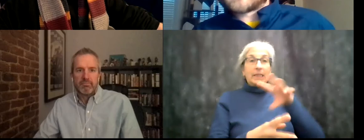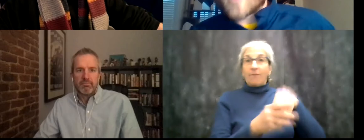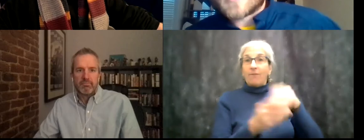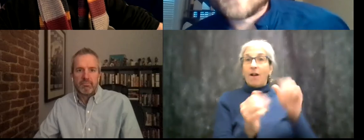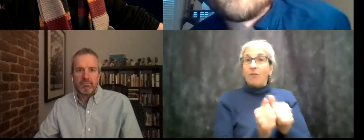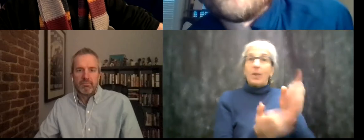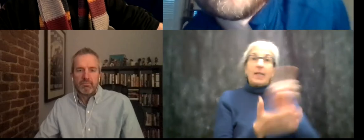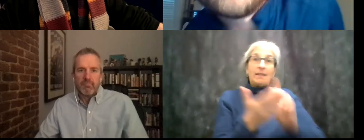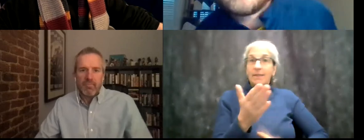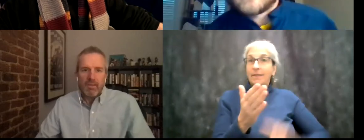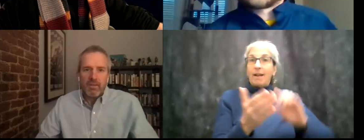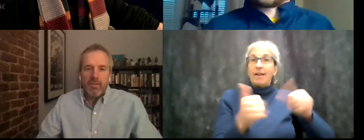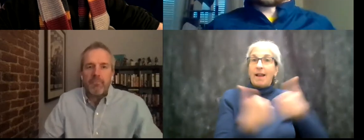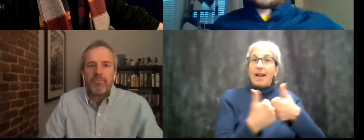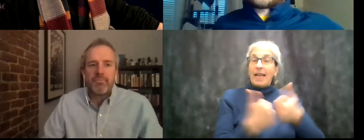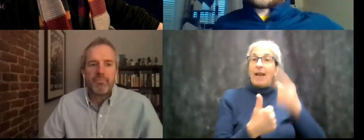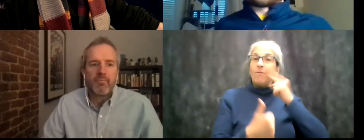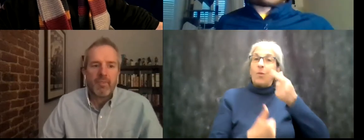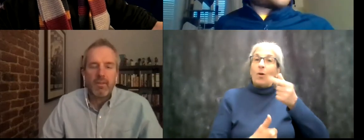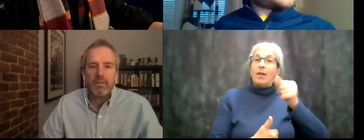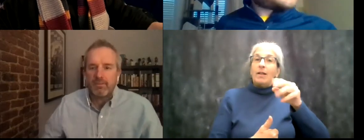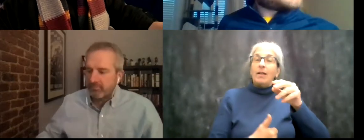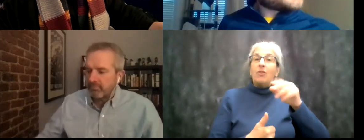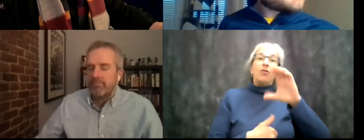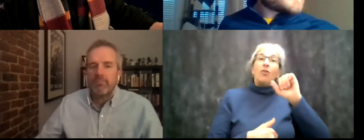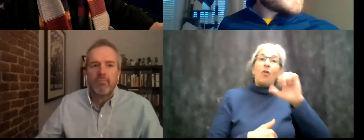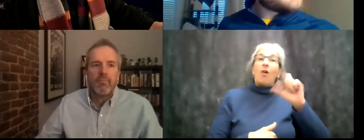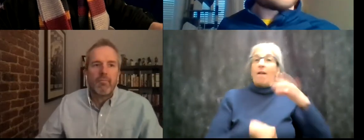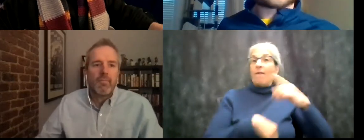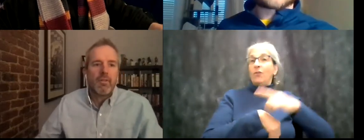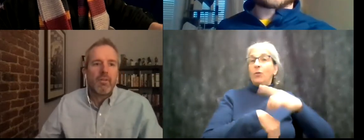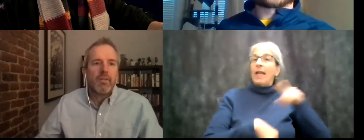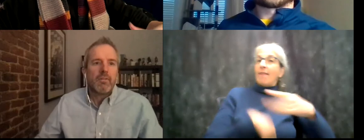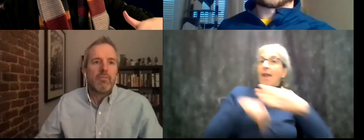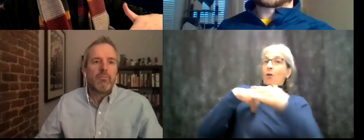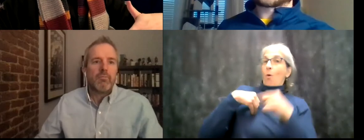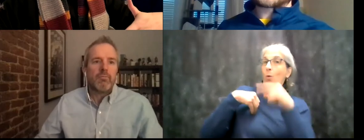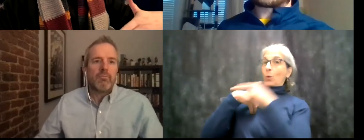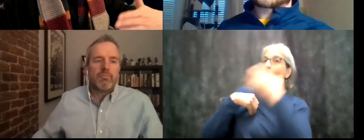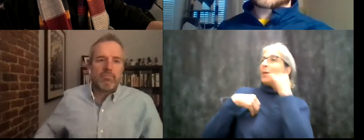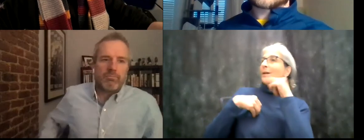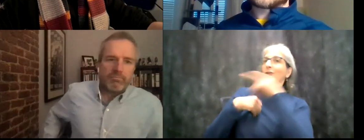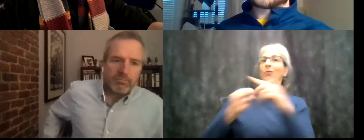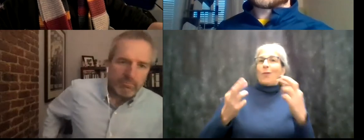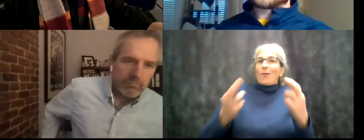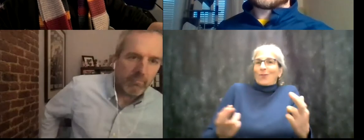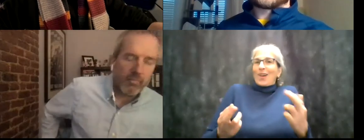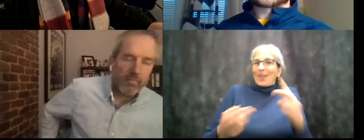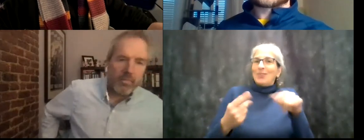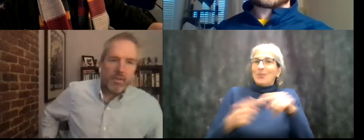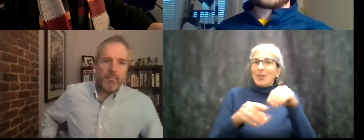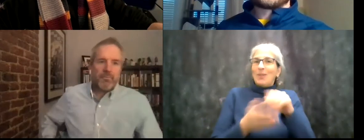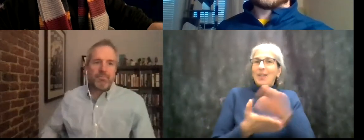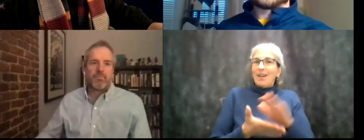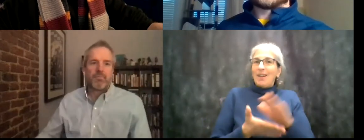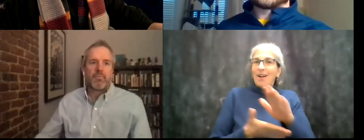You guys have worked together before, and that, yeah, so absolutely. And it also goes to the ability to, at the end of the time that you're